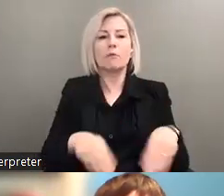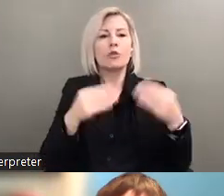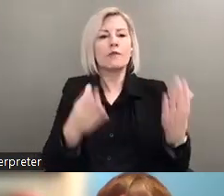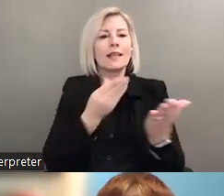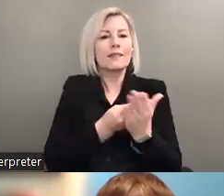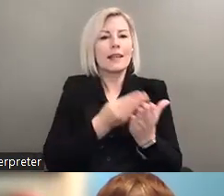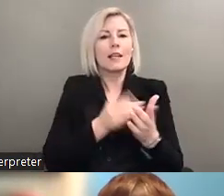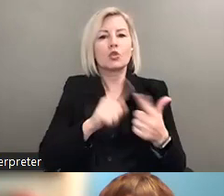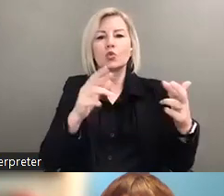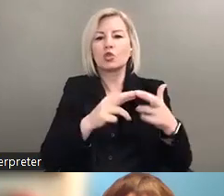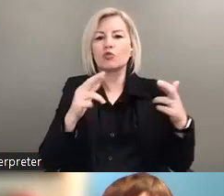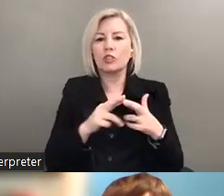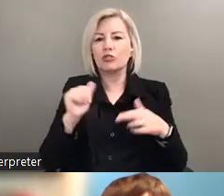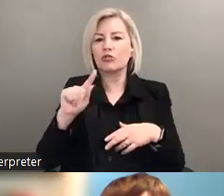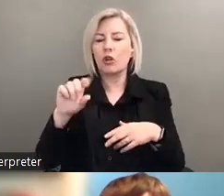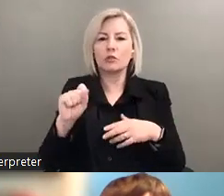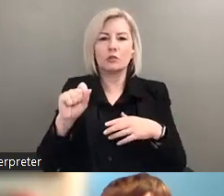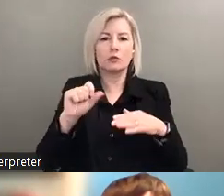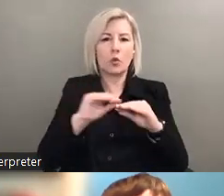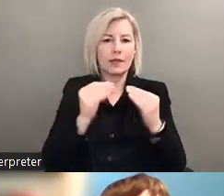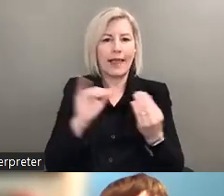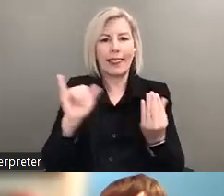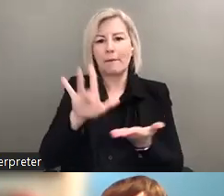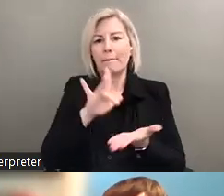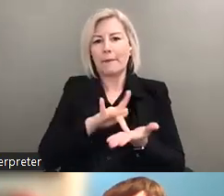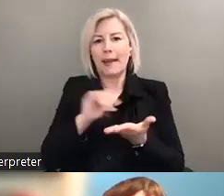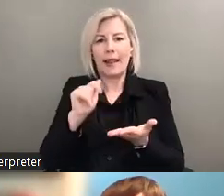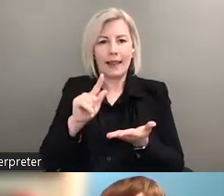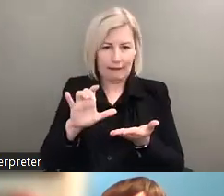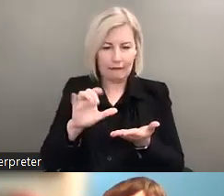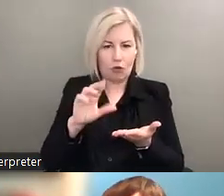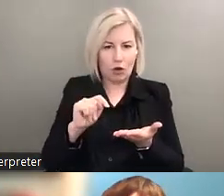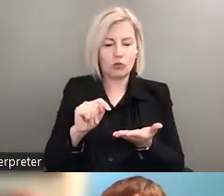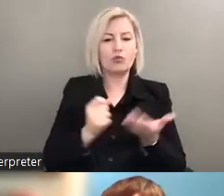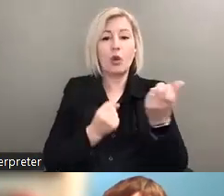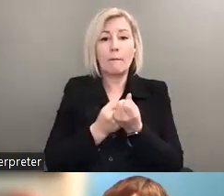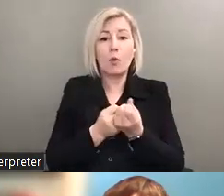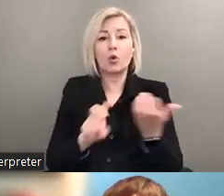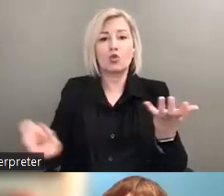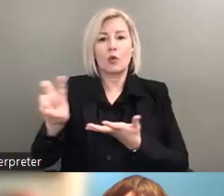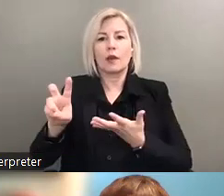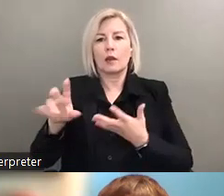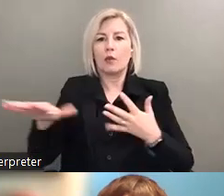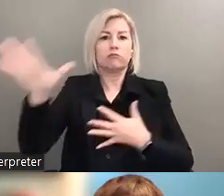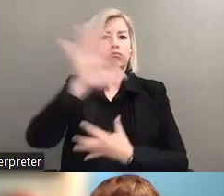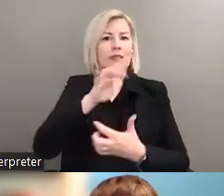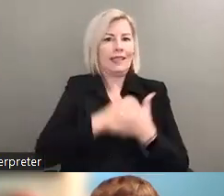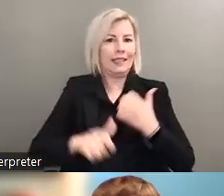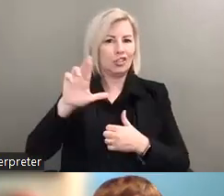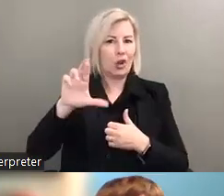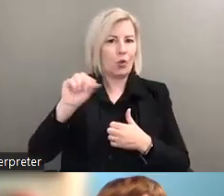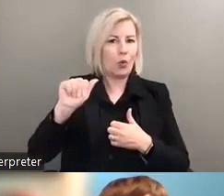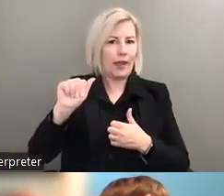the regional arts organizations like MidAtlantic Arts to support touring across each respective RAO's state and